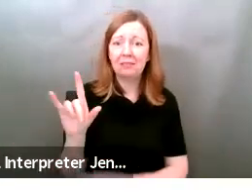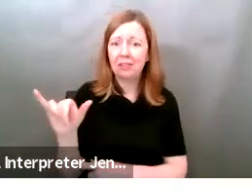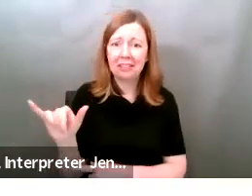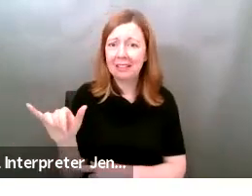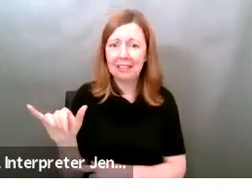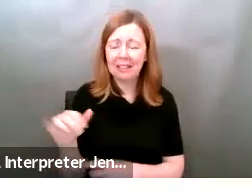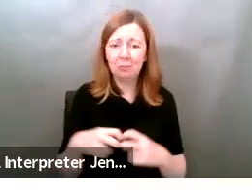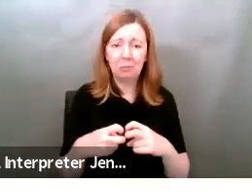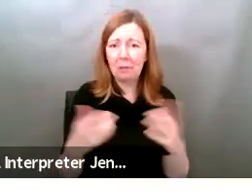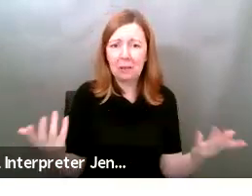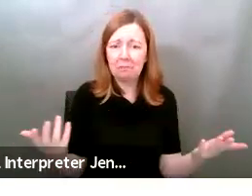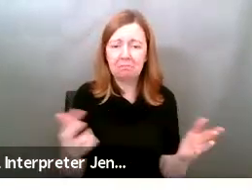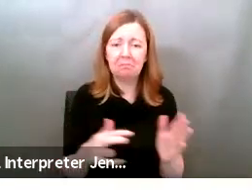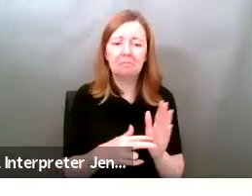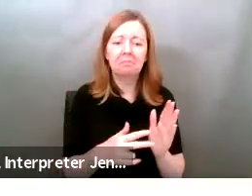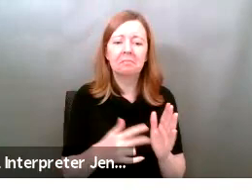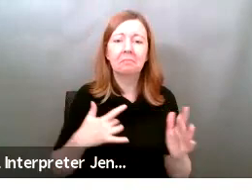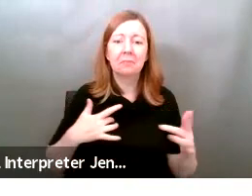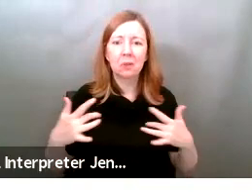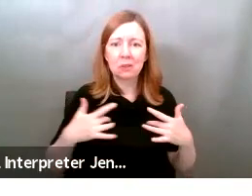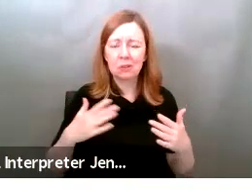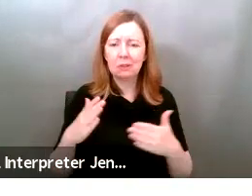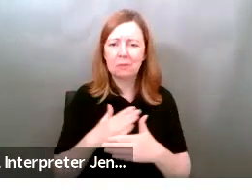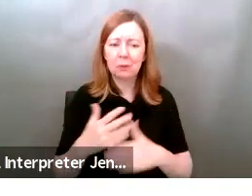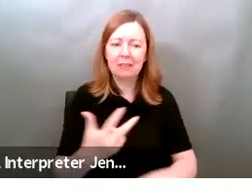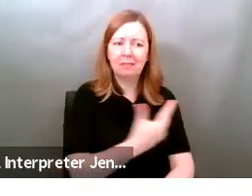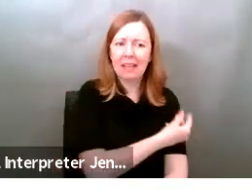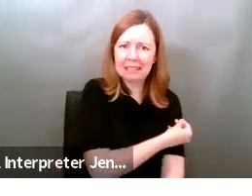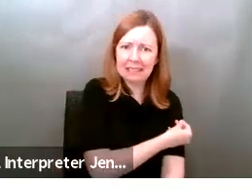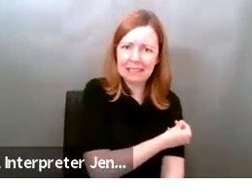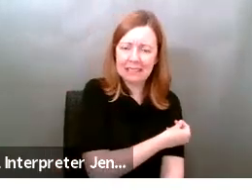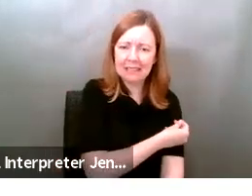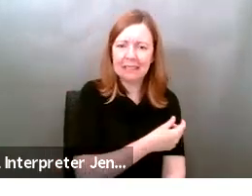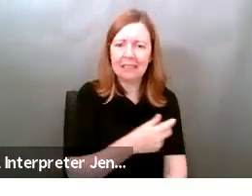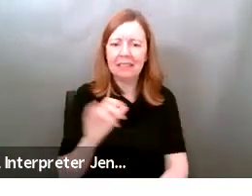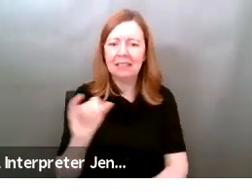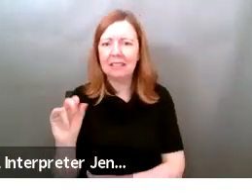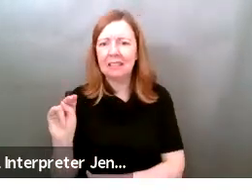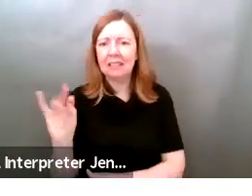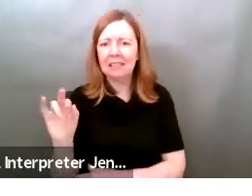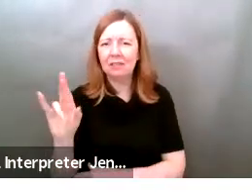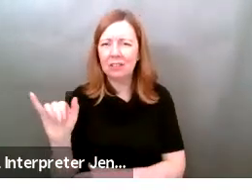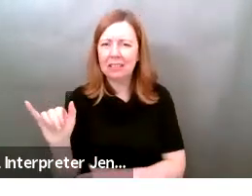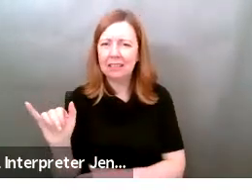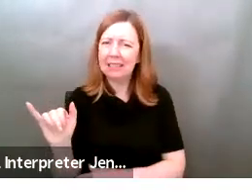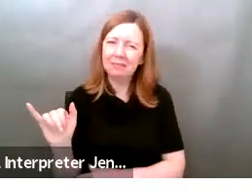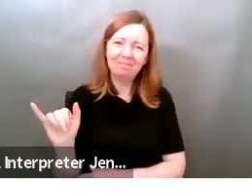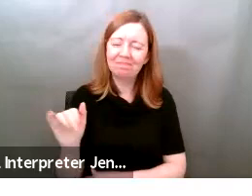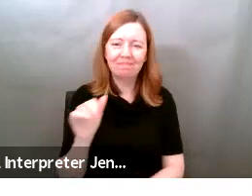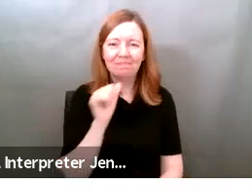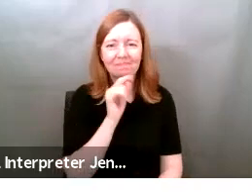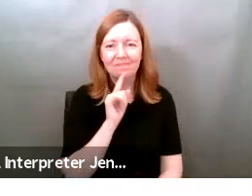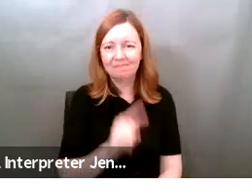problem. So I think the concern between getting vaccinated and having infertility is not a real